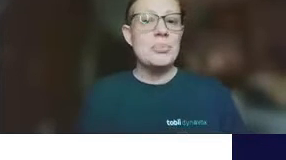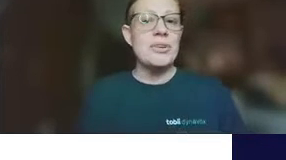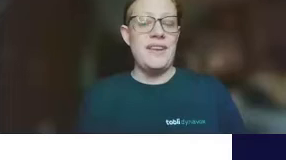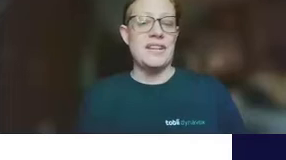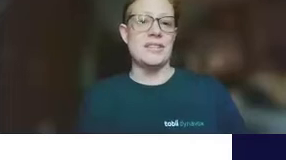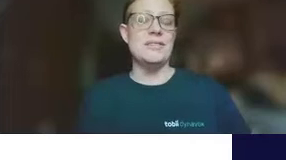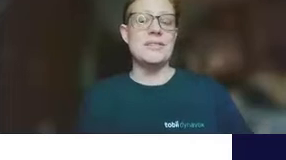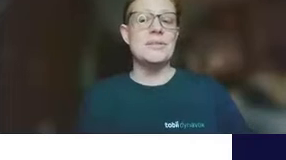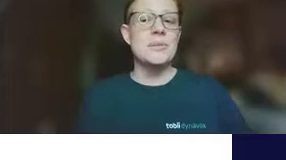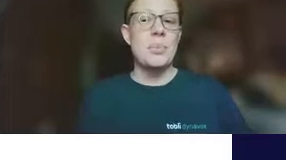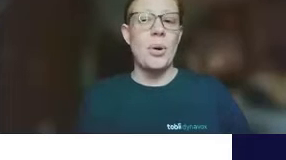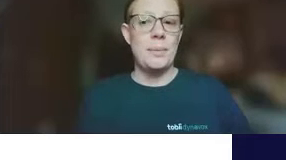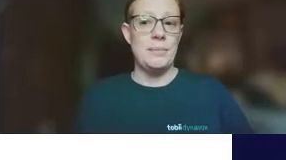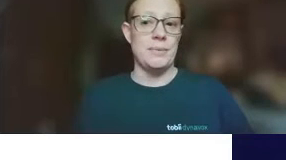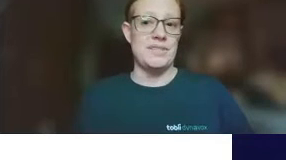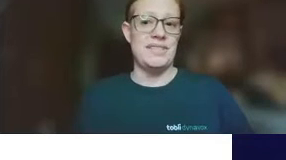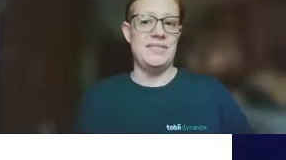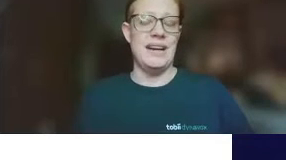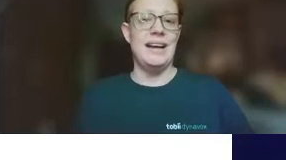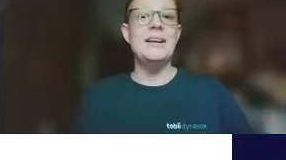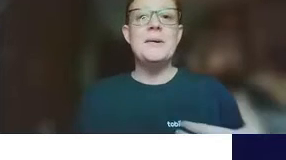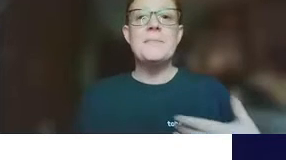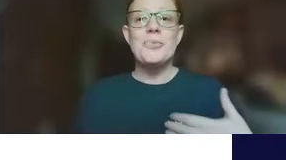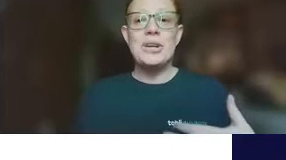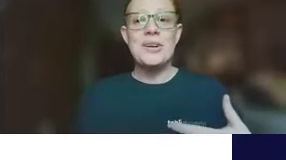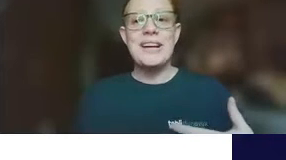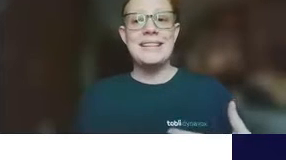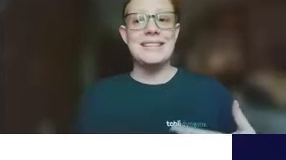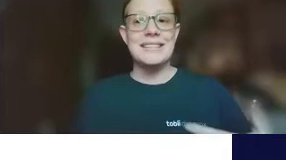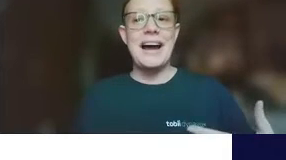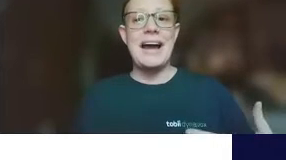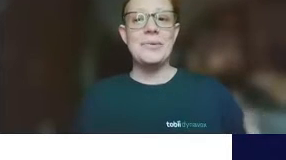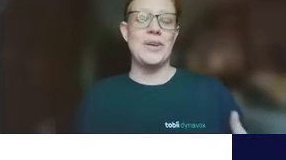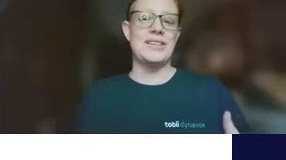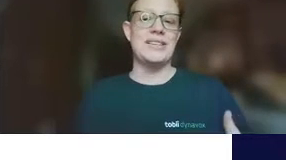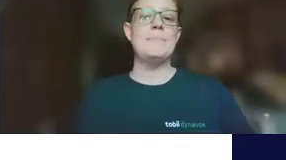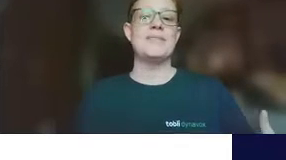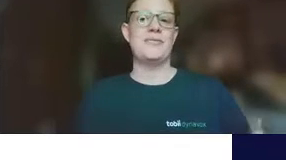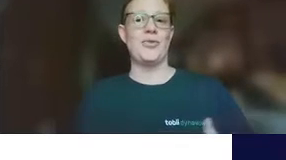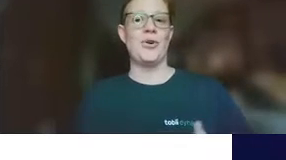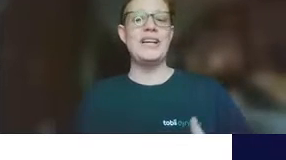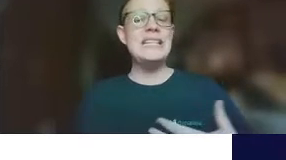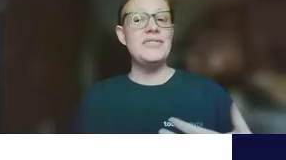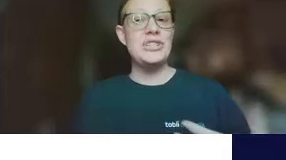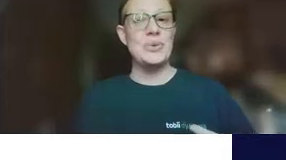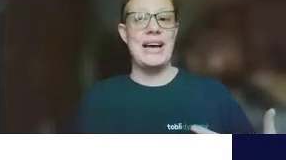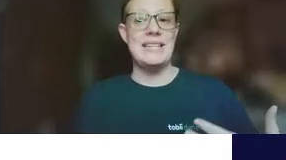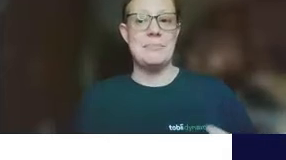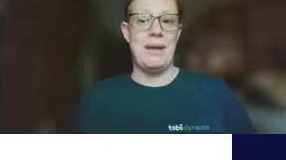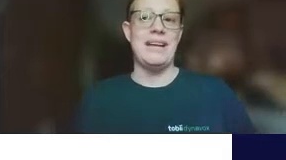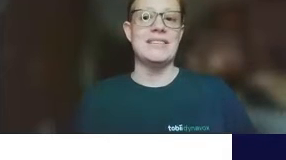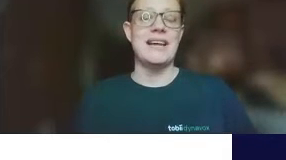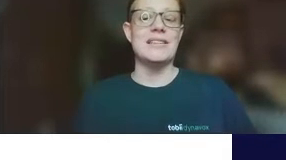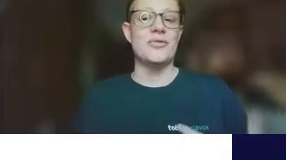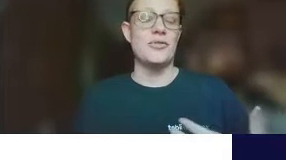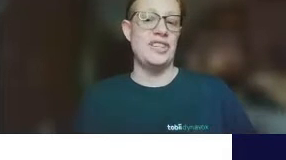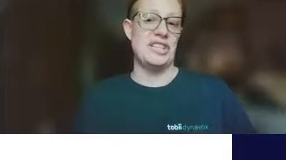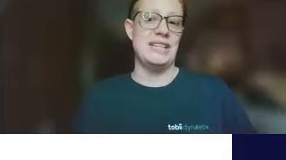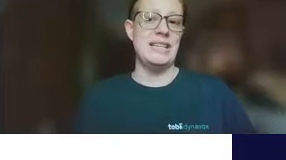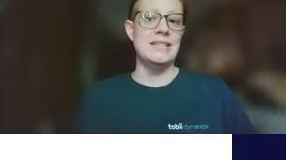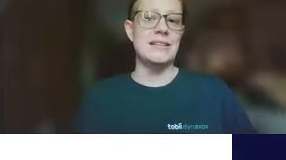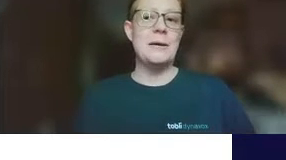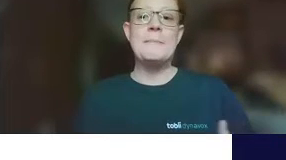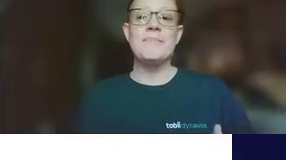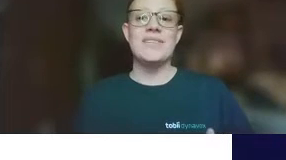and the professionals who support people with CVI, we created this guide with tips for individualizing page sets for